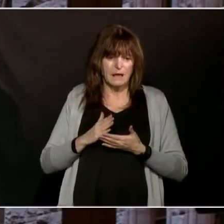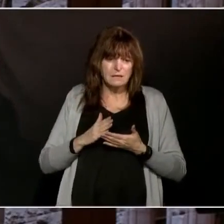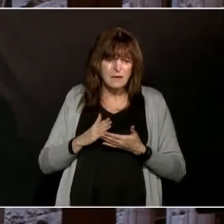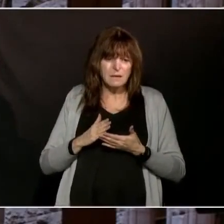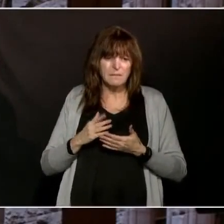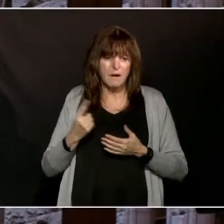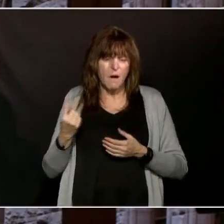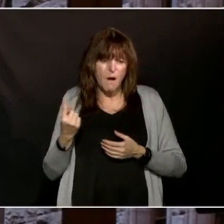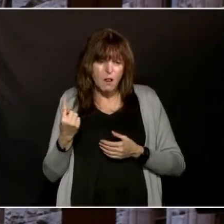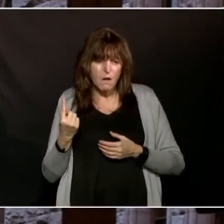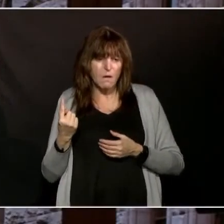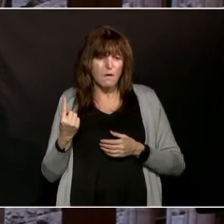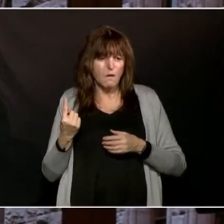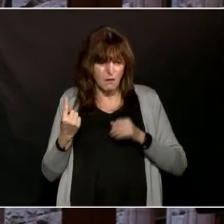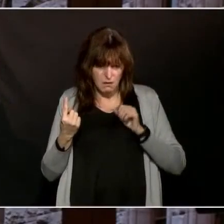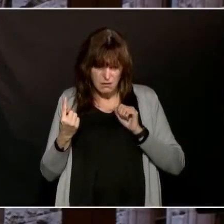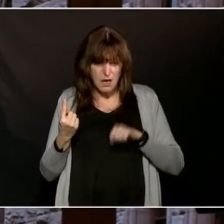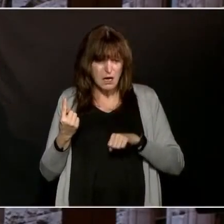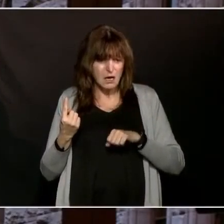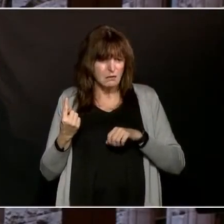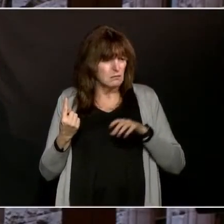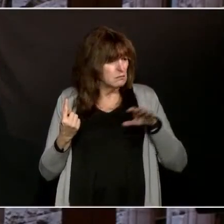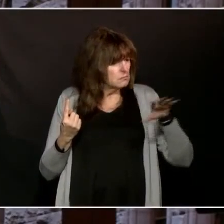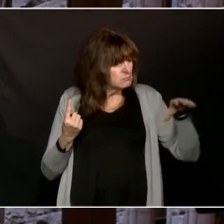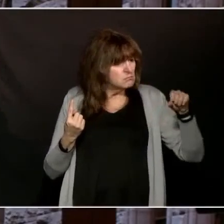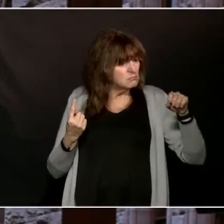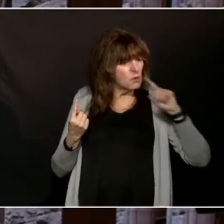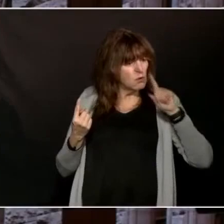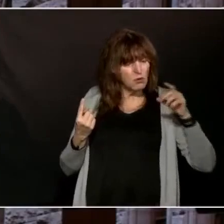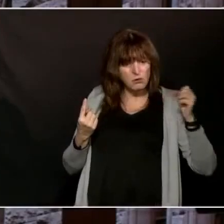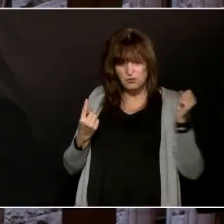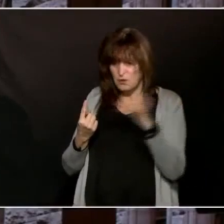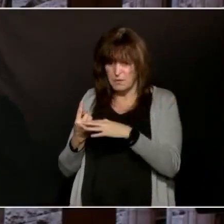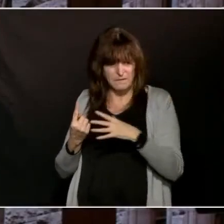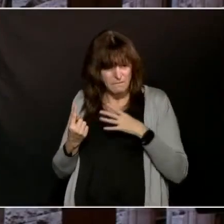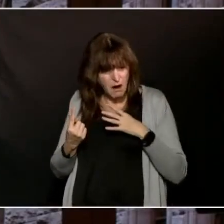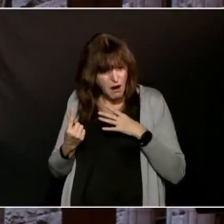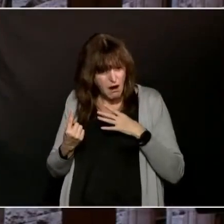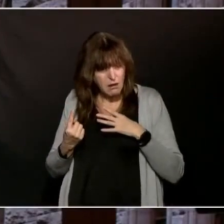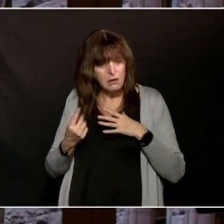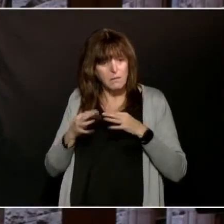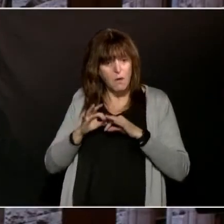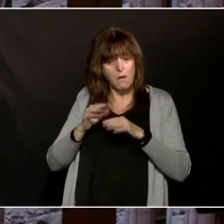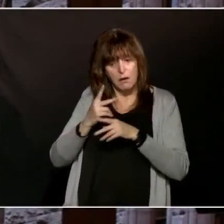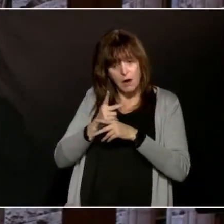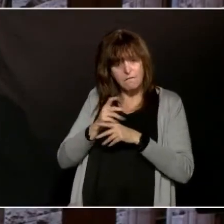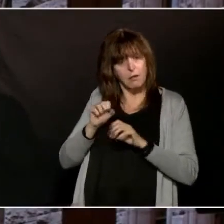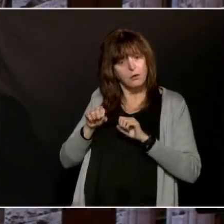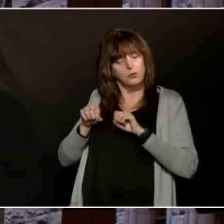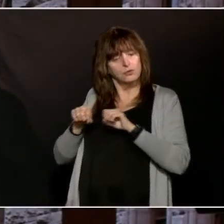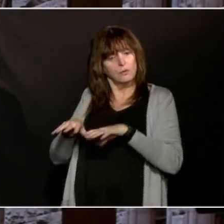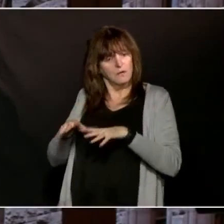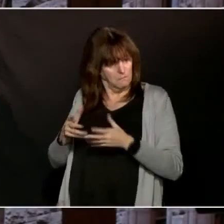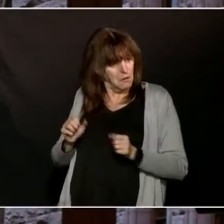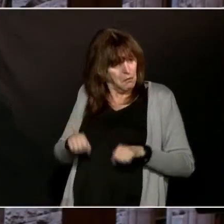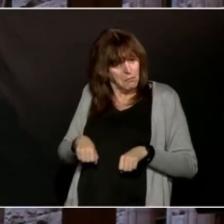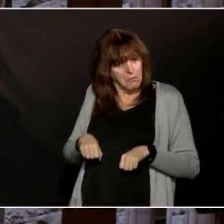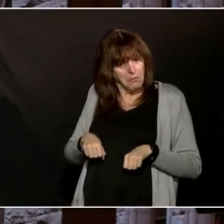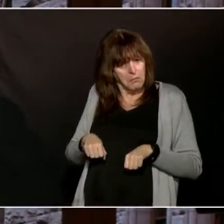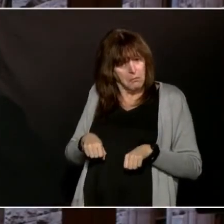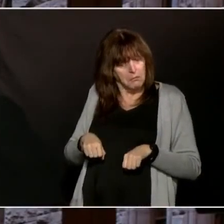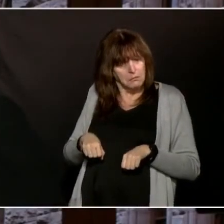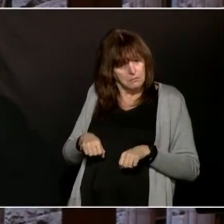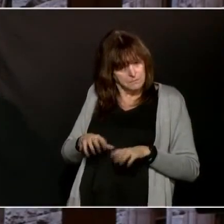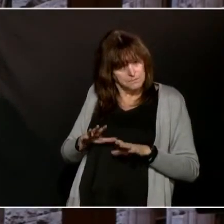out by dropping something off. There's nothing wrong with that, with the proper steps and precautions in there. So if your generosity and